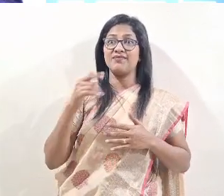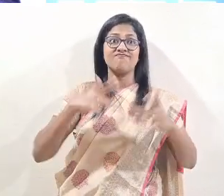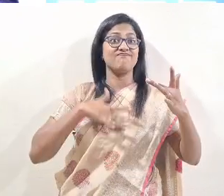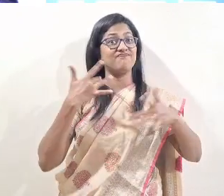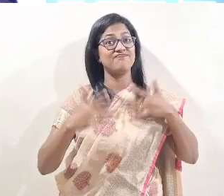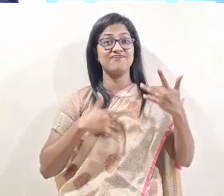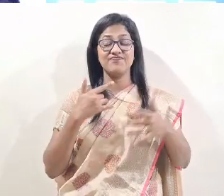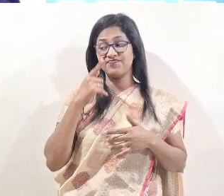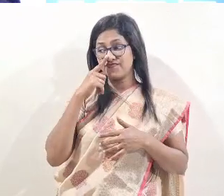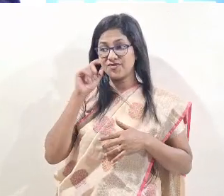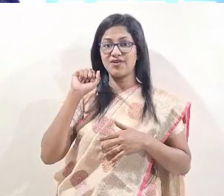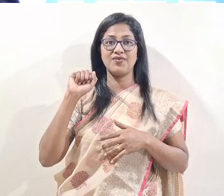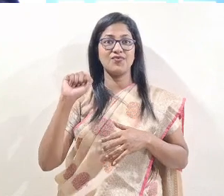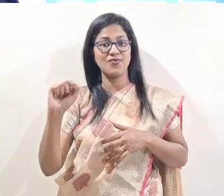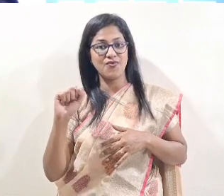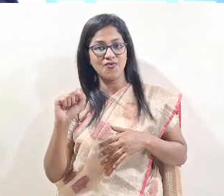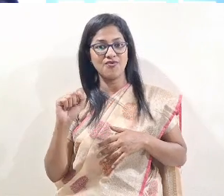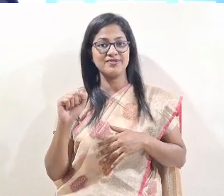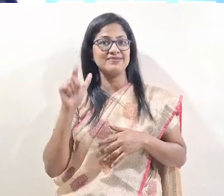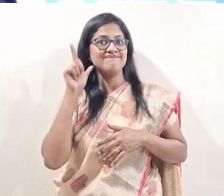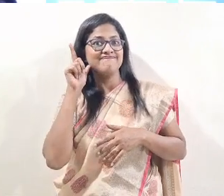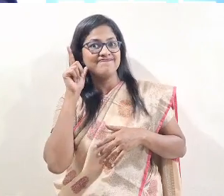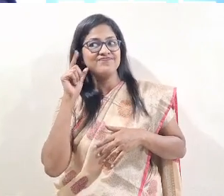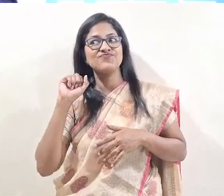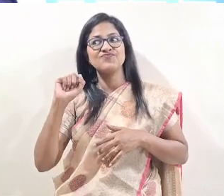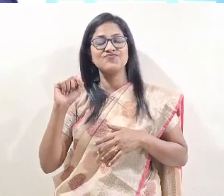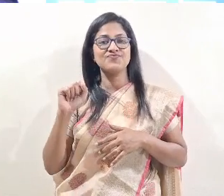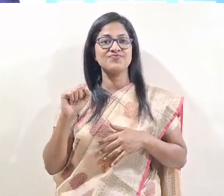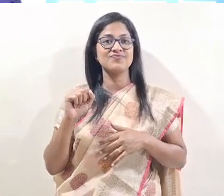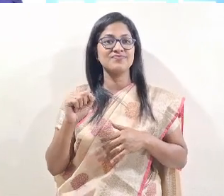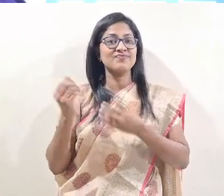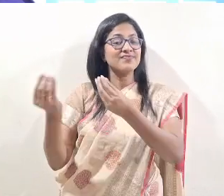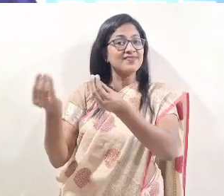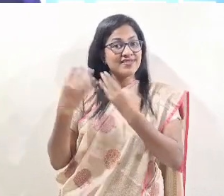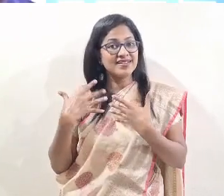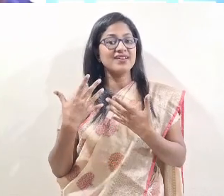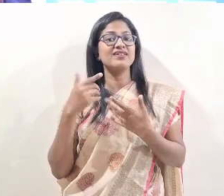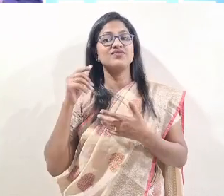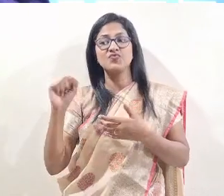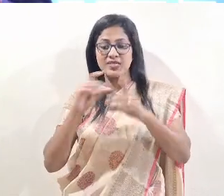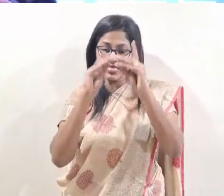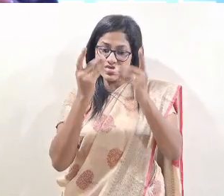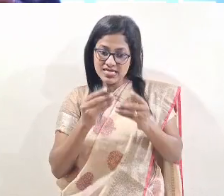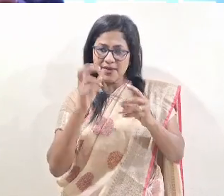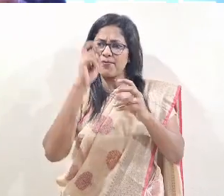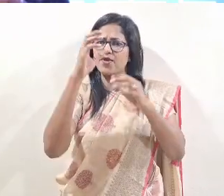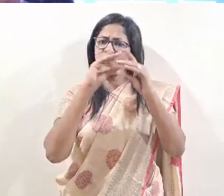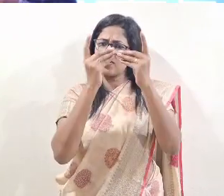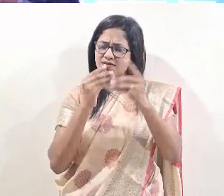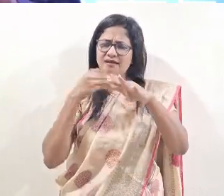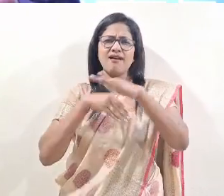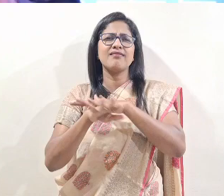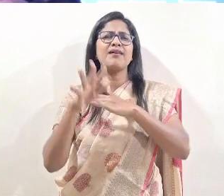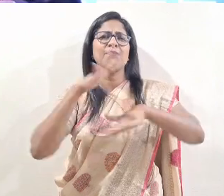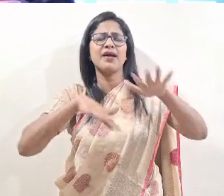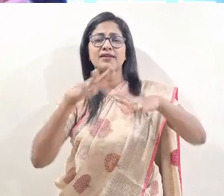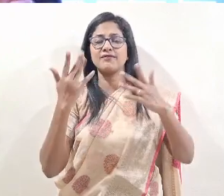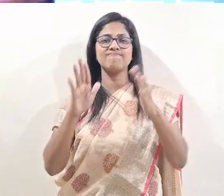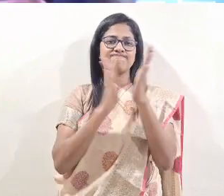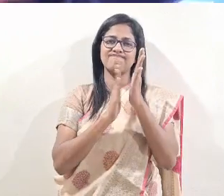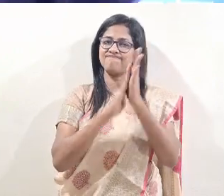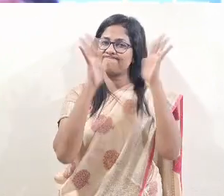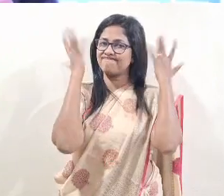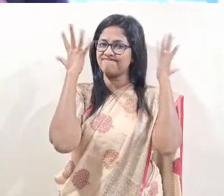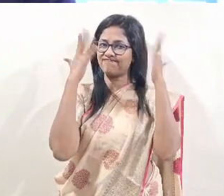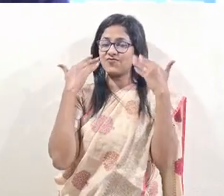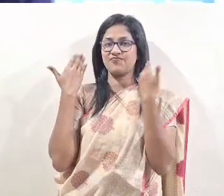hear her tell us what goes into the designing of metro stations. So big round of applause